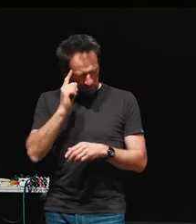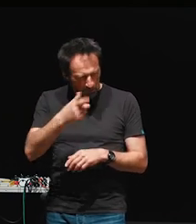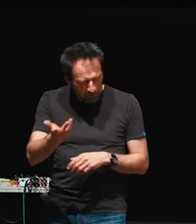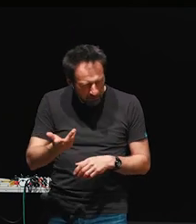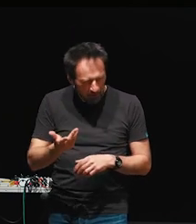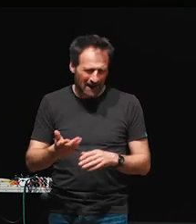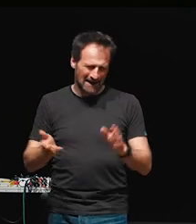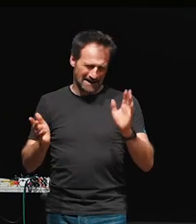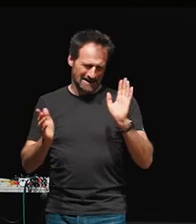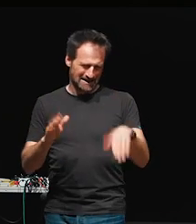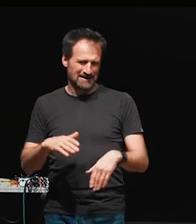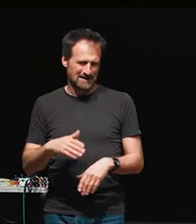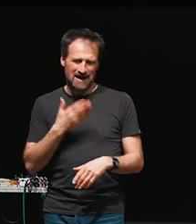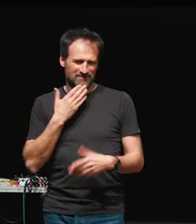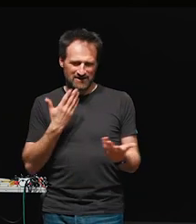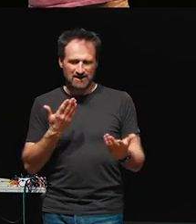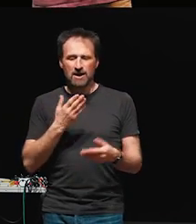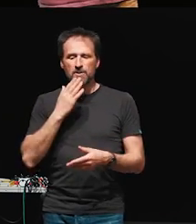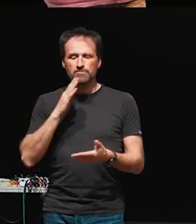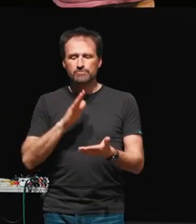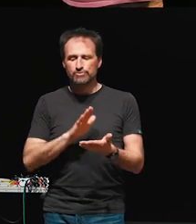common. It's promises.